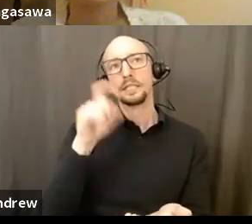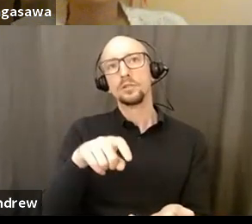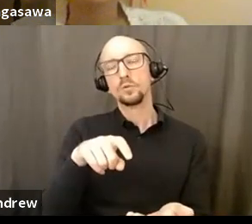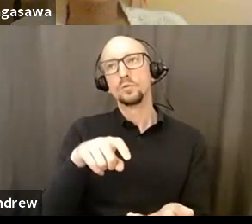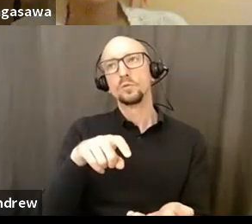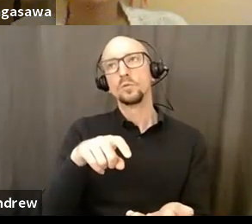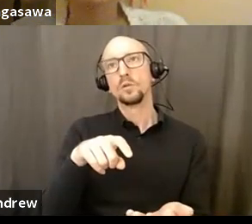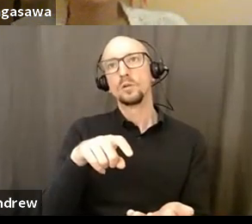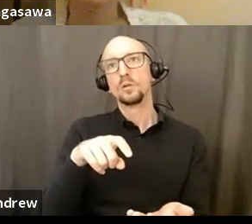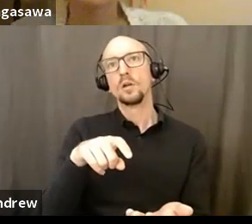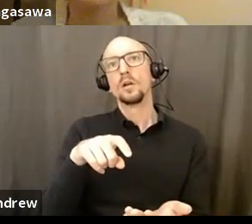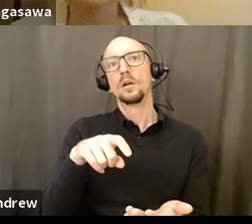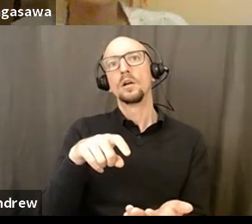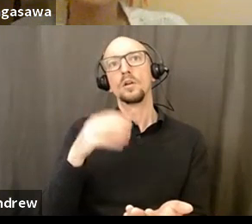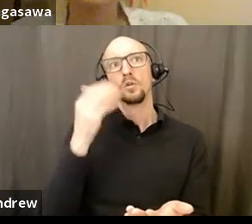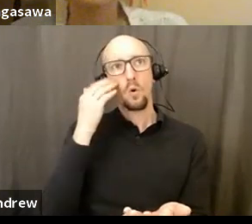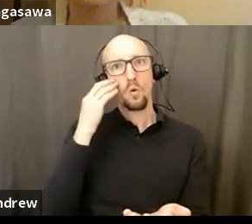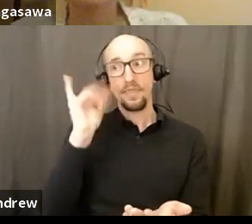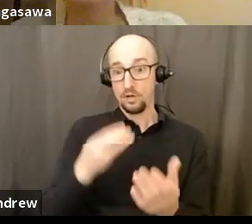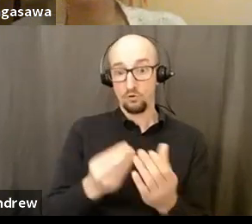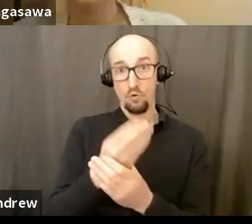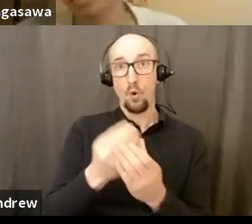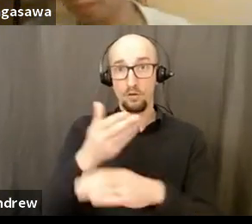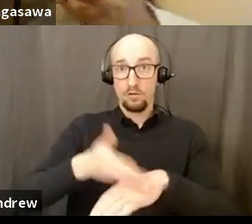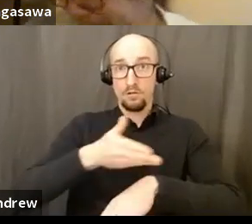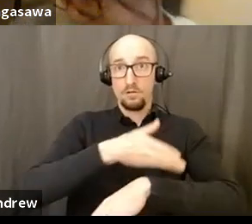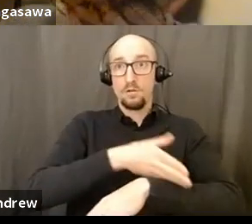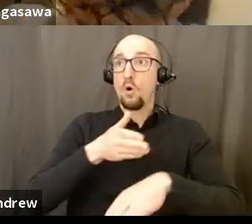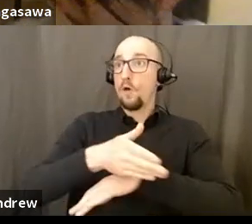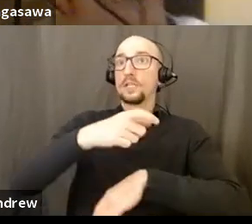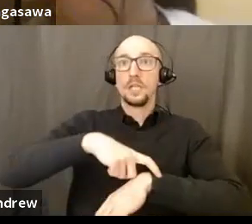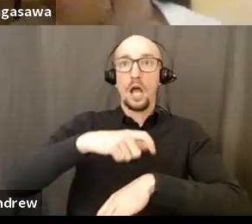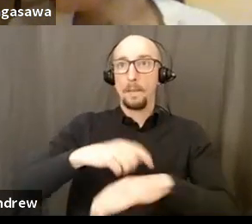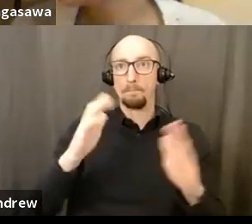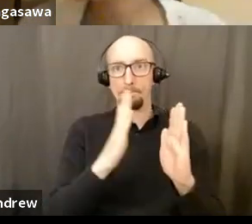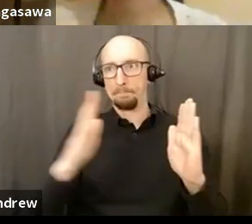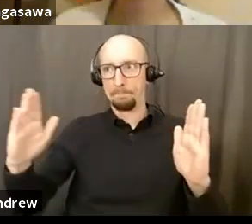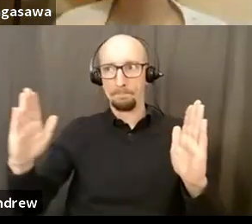built over time, whatever a reasonable time would be,